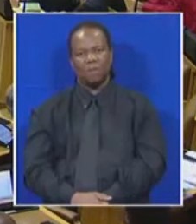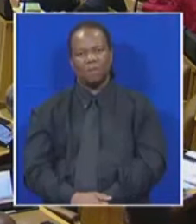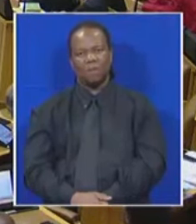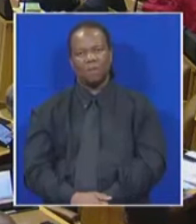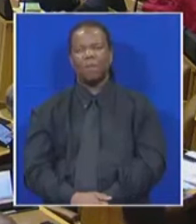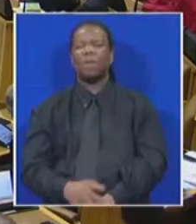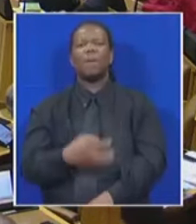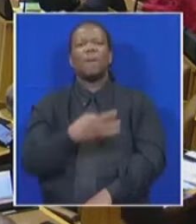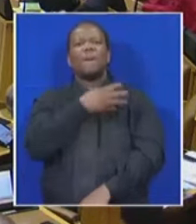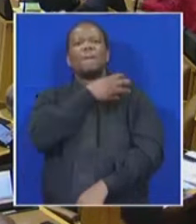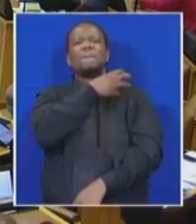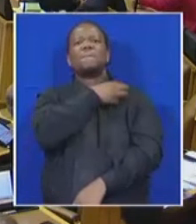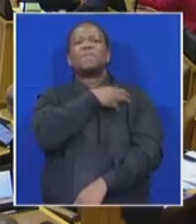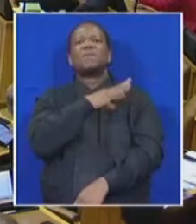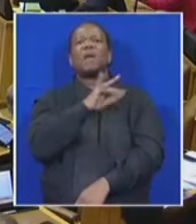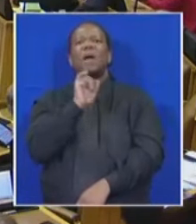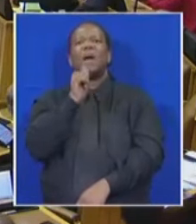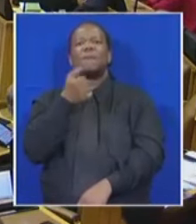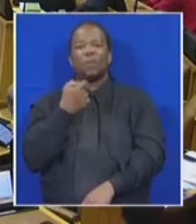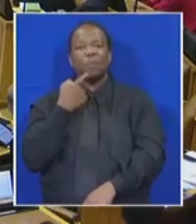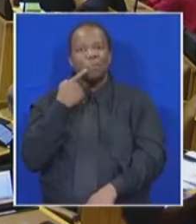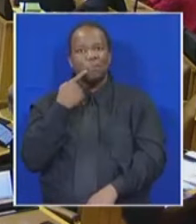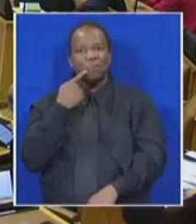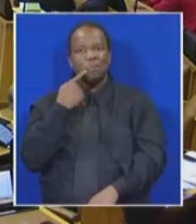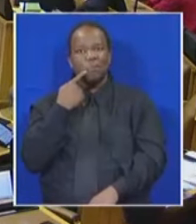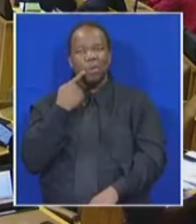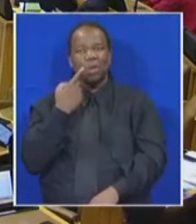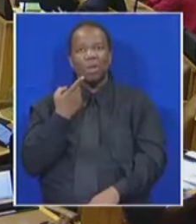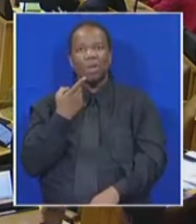Minister ufuna ukubeletha umuntu uzokwenza njani?